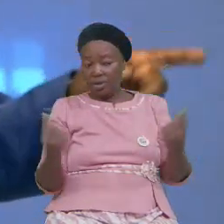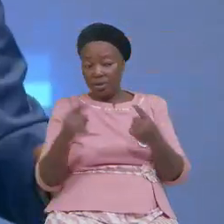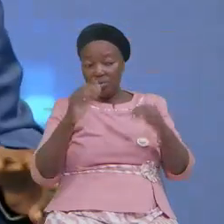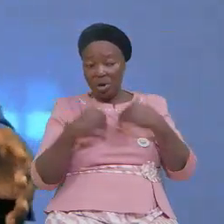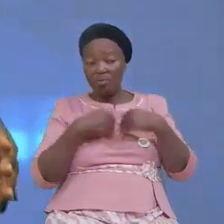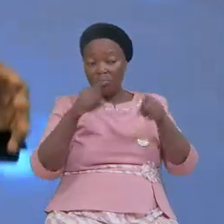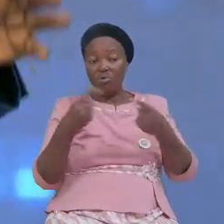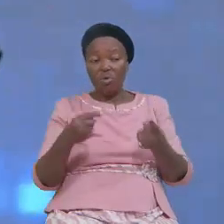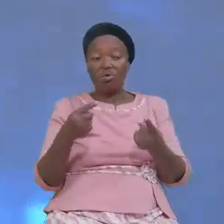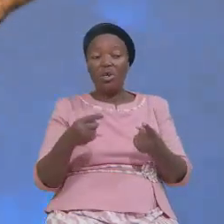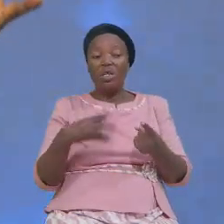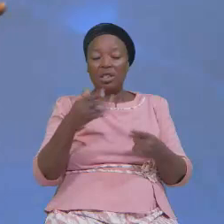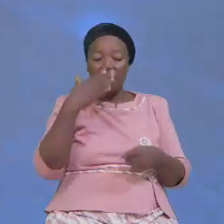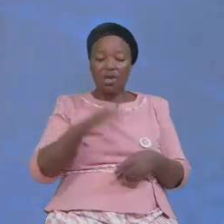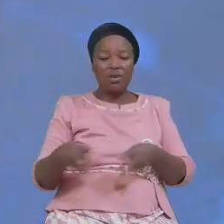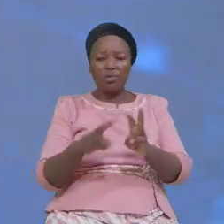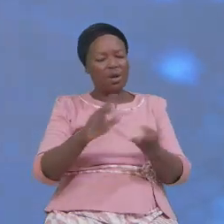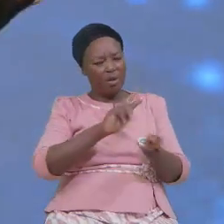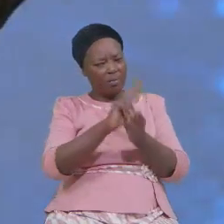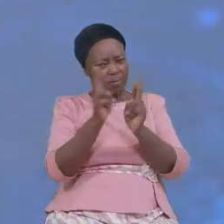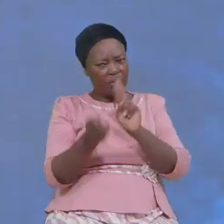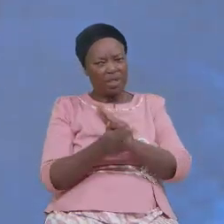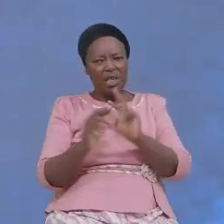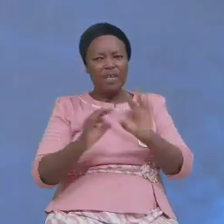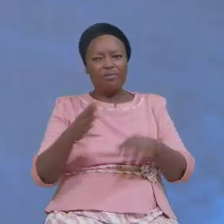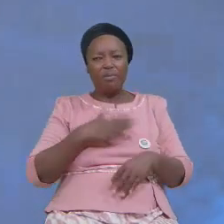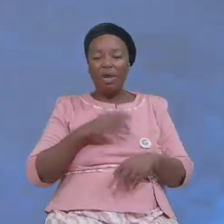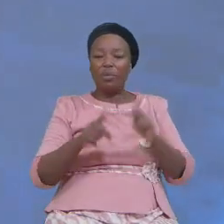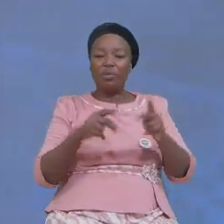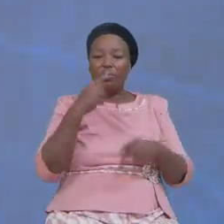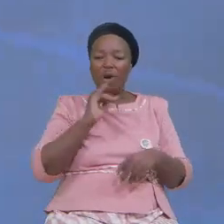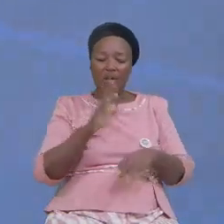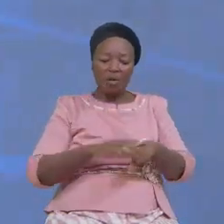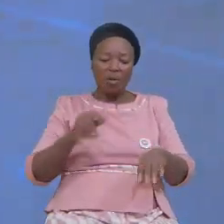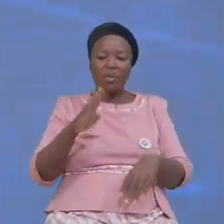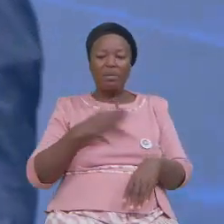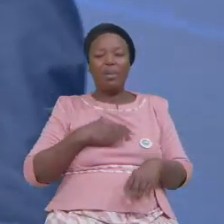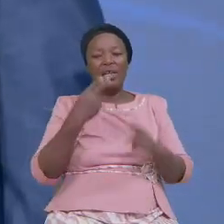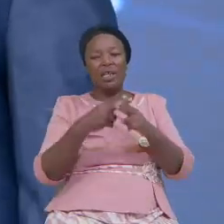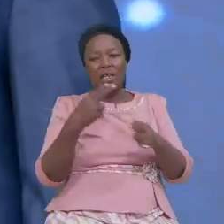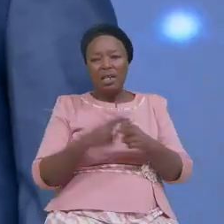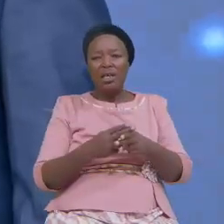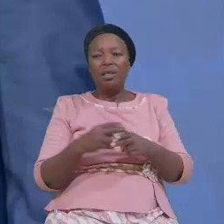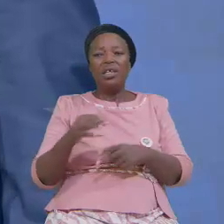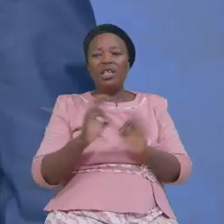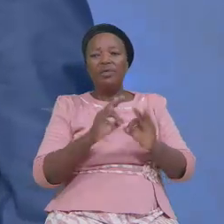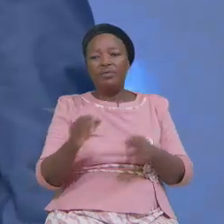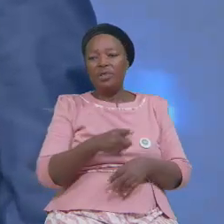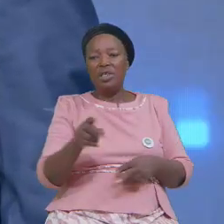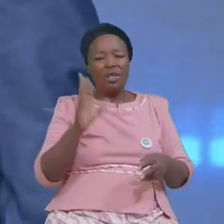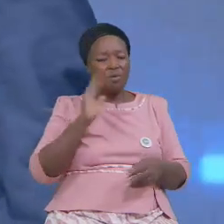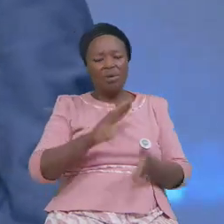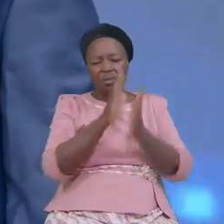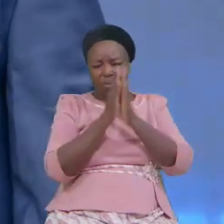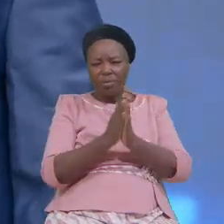the evil way, repent. If my people who are called by my name, if they will pray